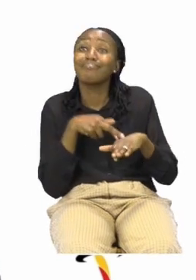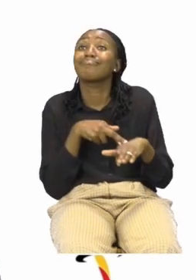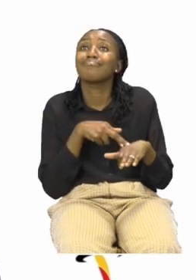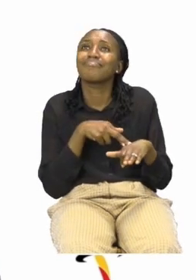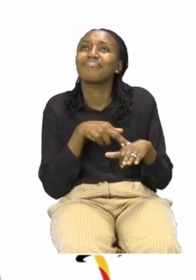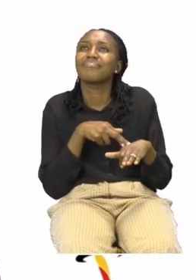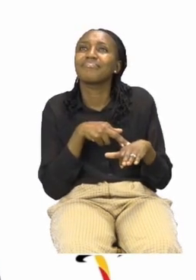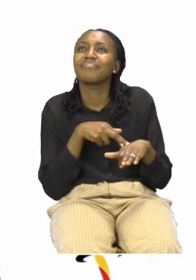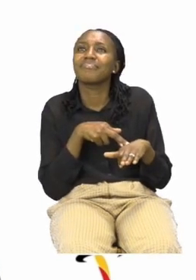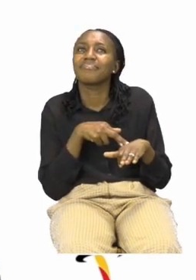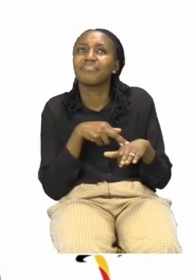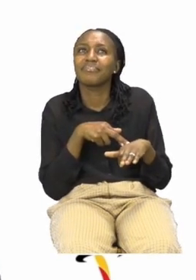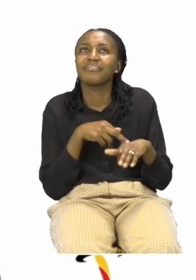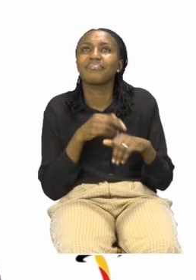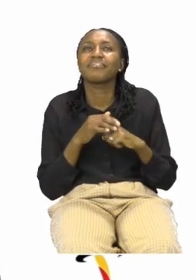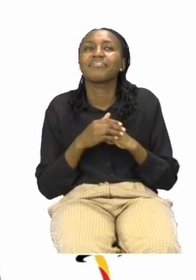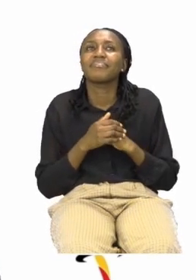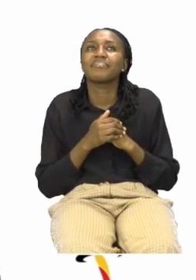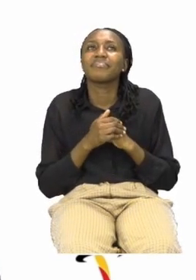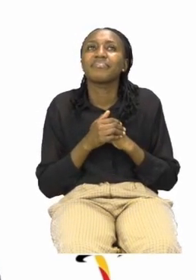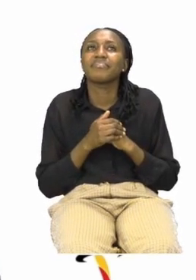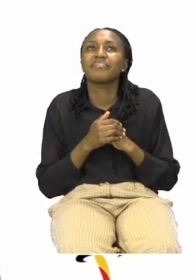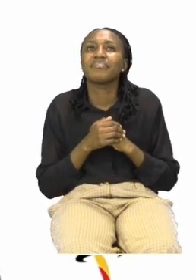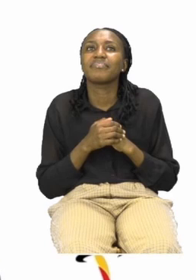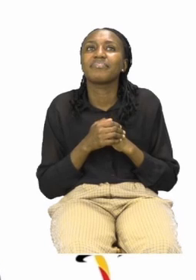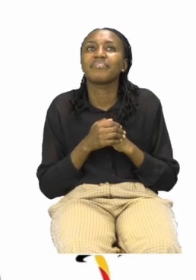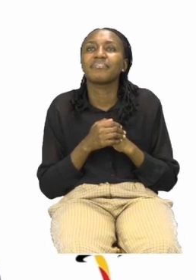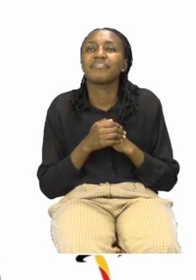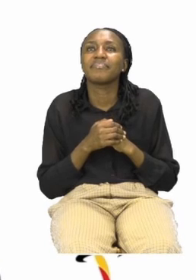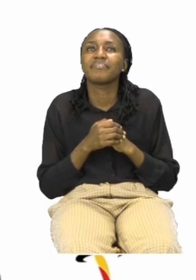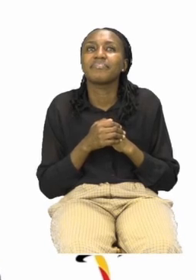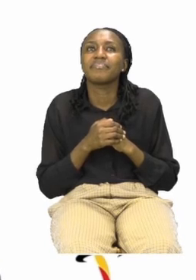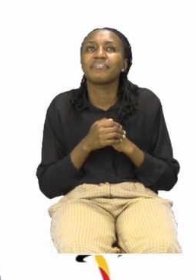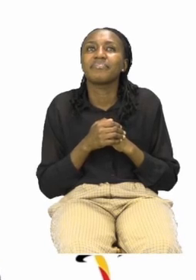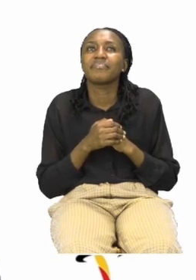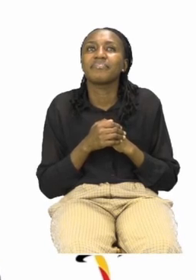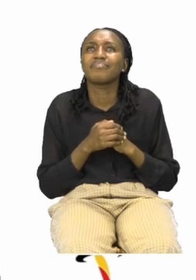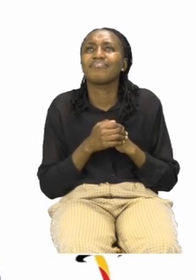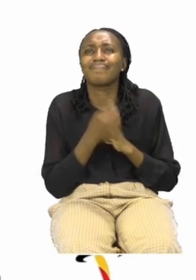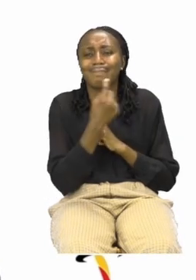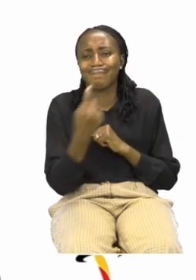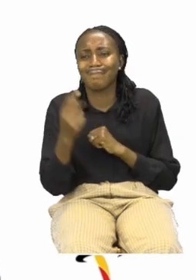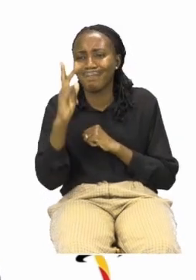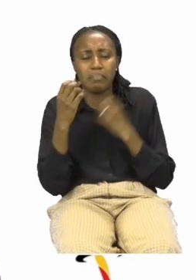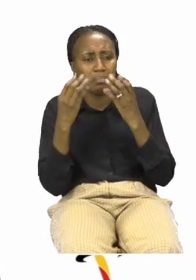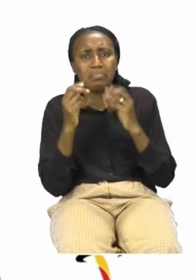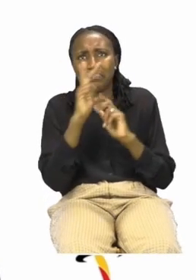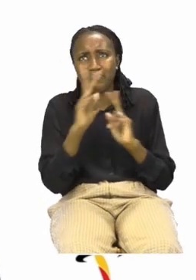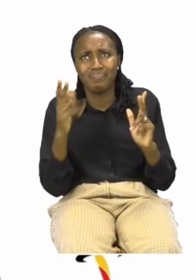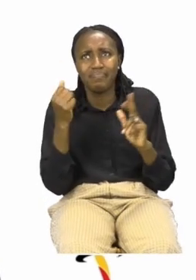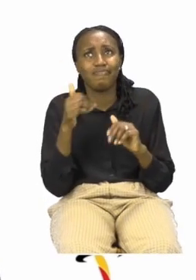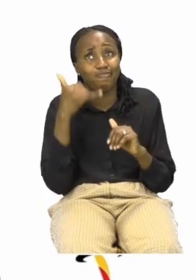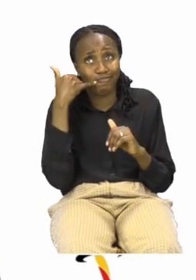seconds of news time to see what's happening. But by going now digital, everybody, you say majority of our people got smartphones now.